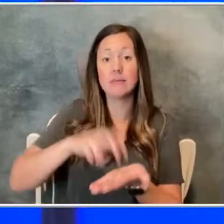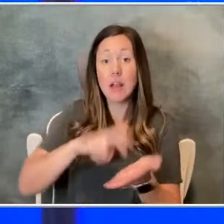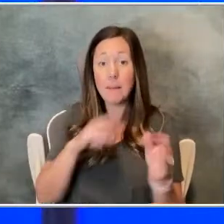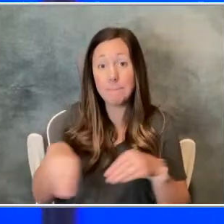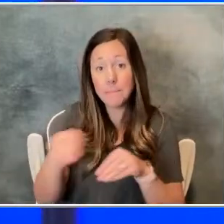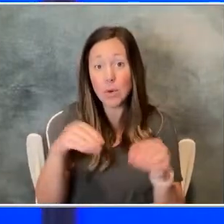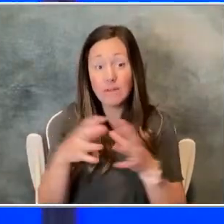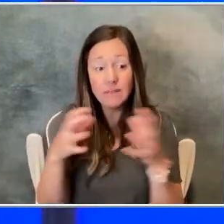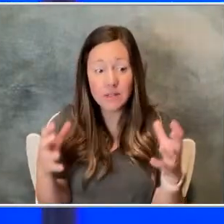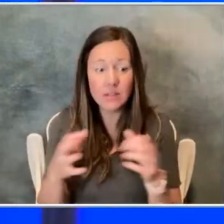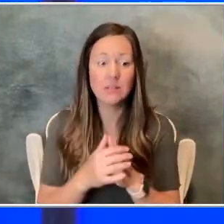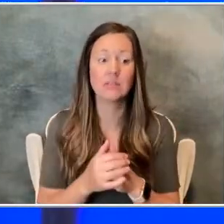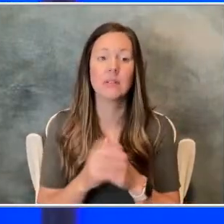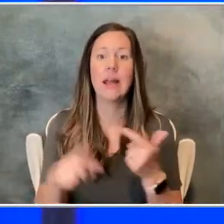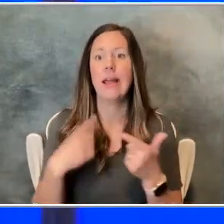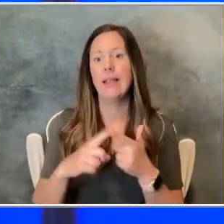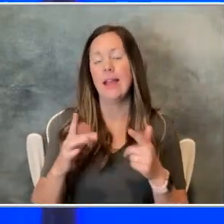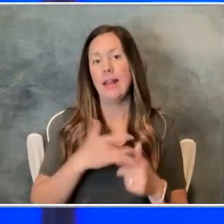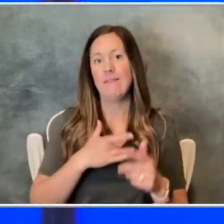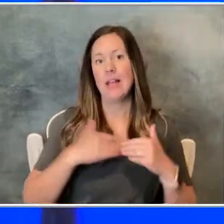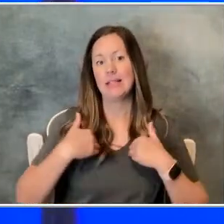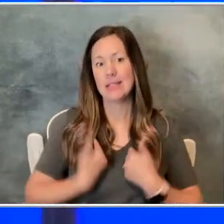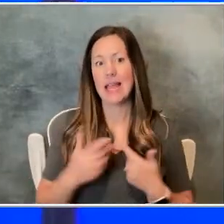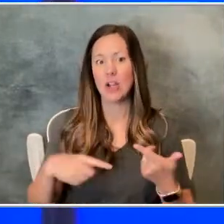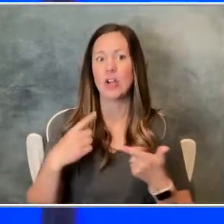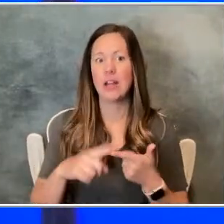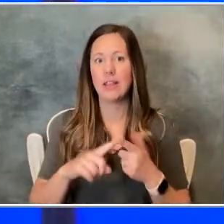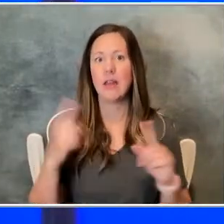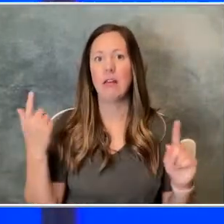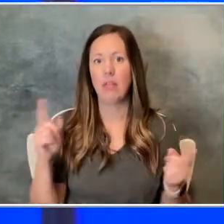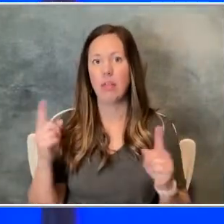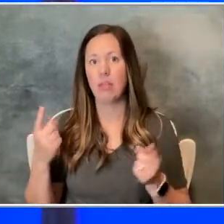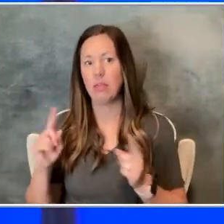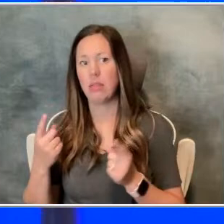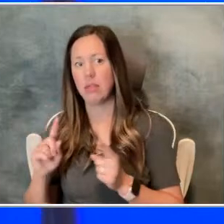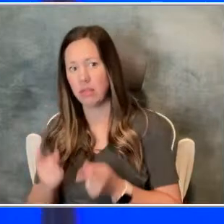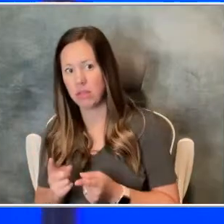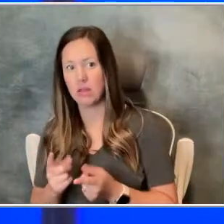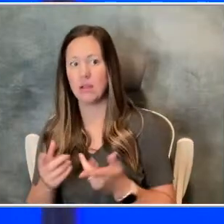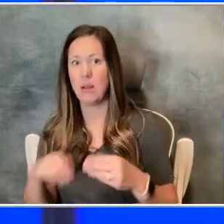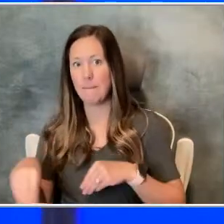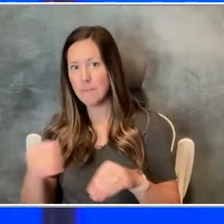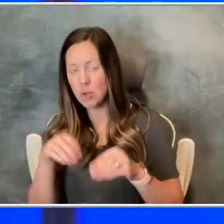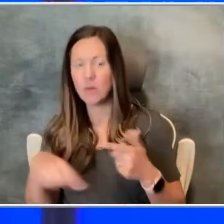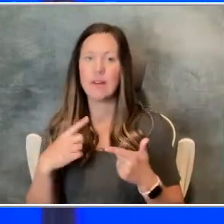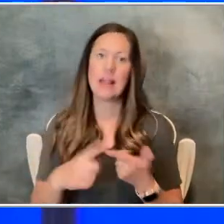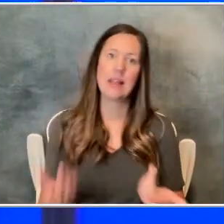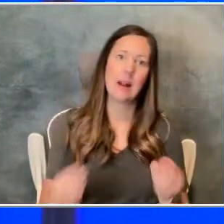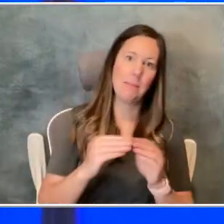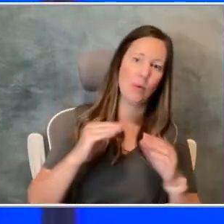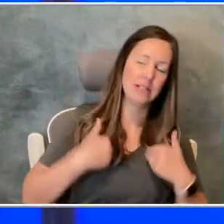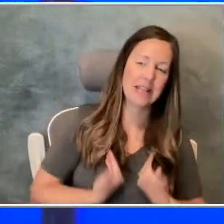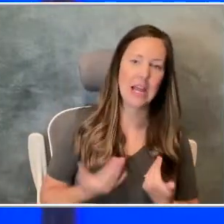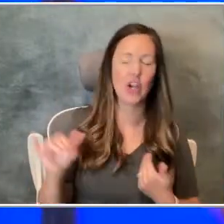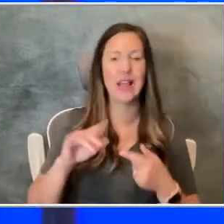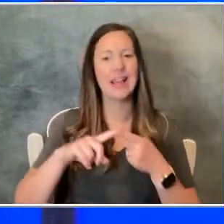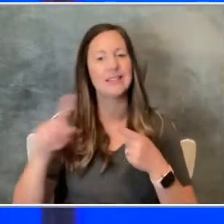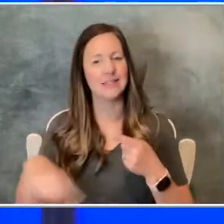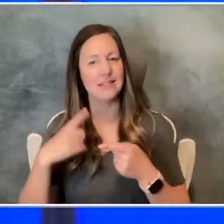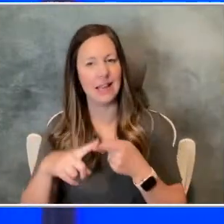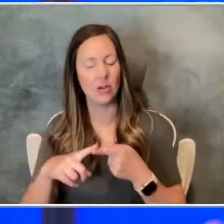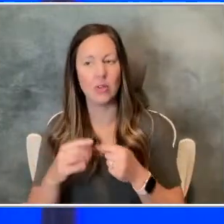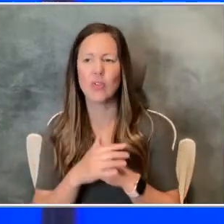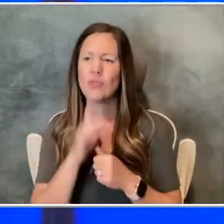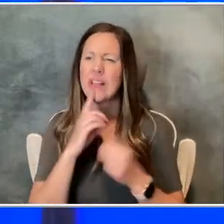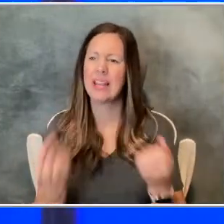feel fatigued, and then I move around less, and then I'm more tired, and there's like a whole cycle that can happen. And so there are lots of